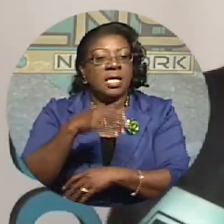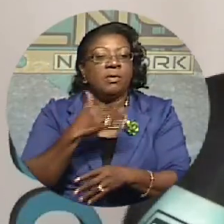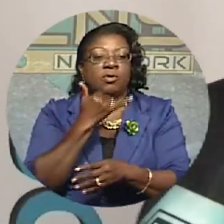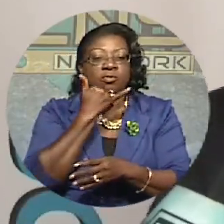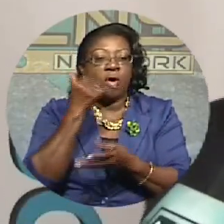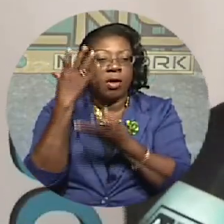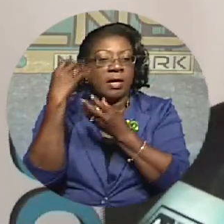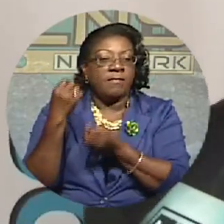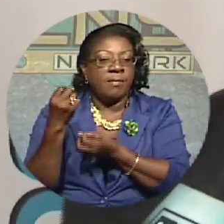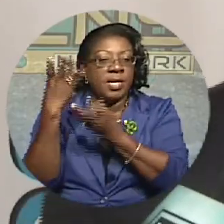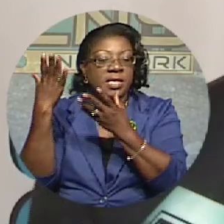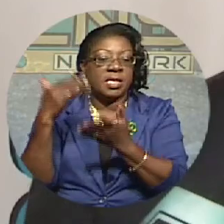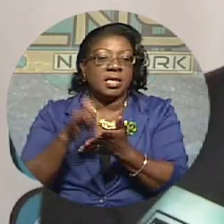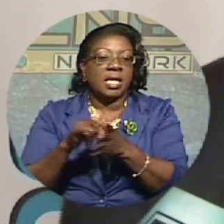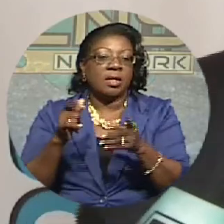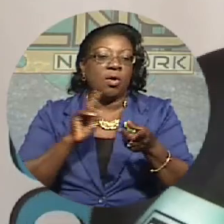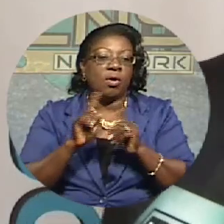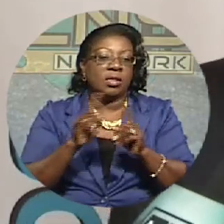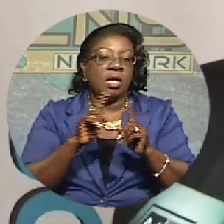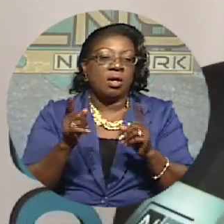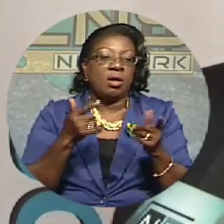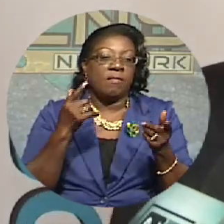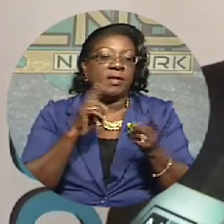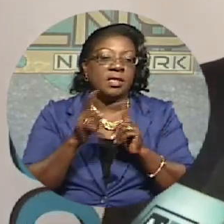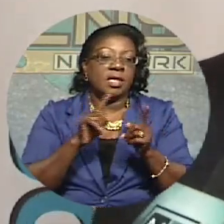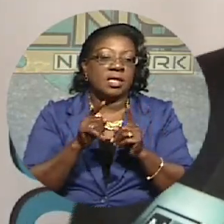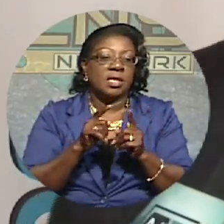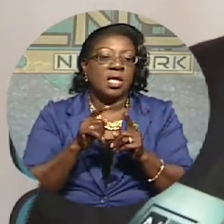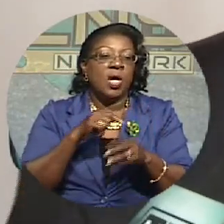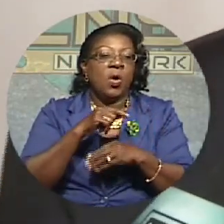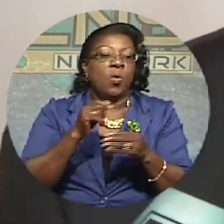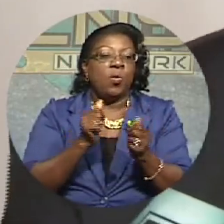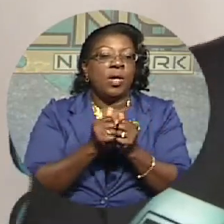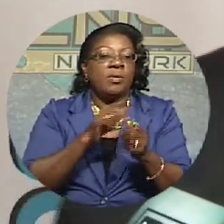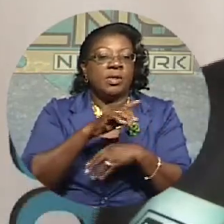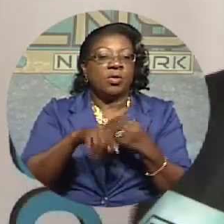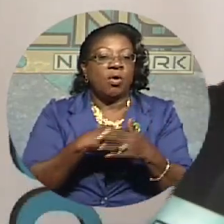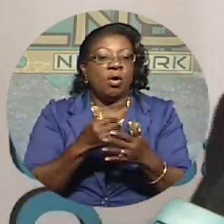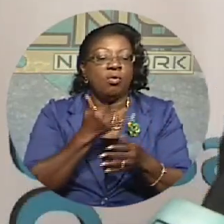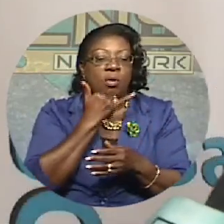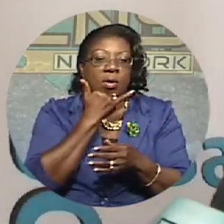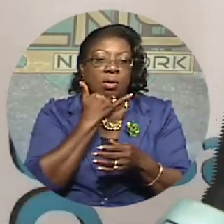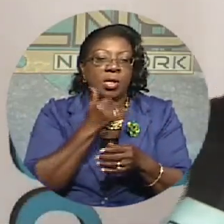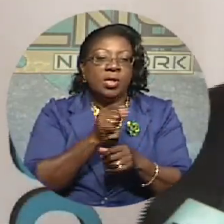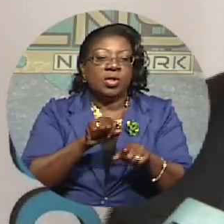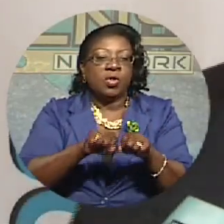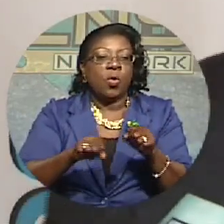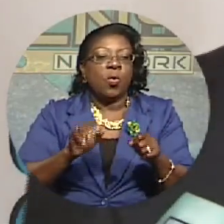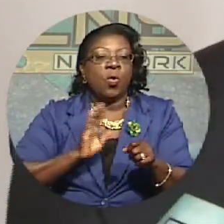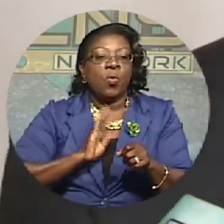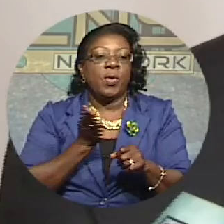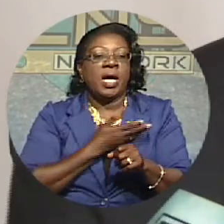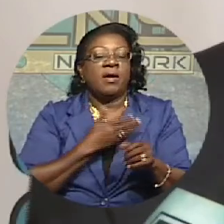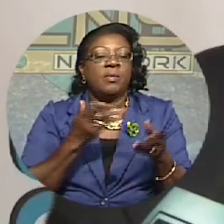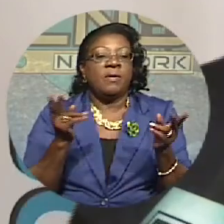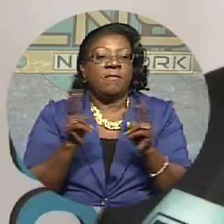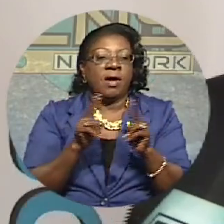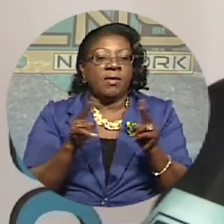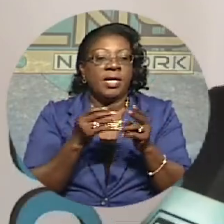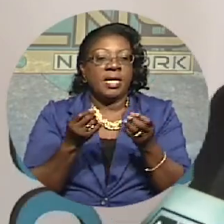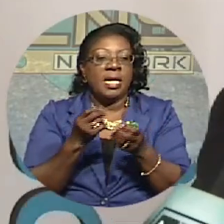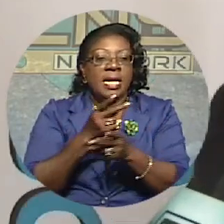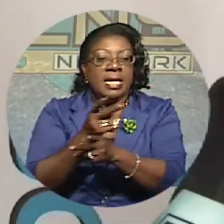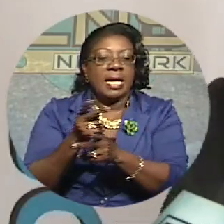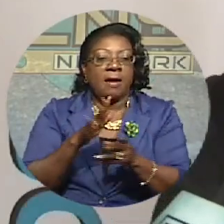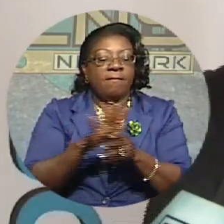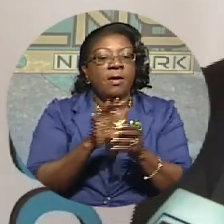that caused a lot of discussion and fury when it was all inaccurate. And so we have to be very careful with information. We